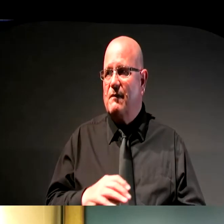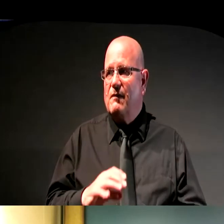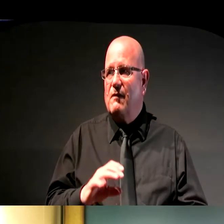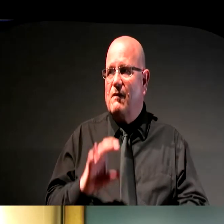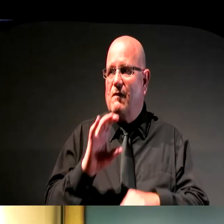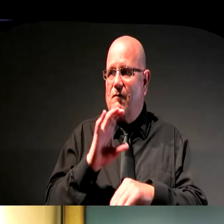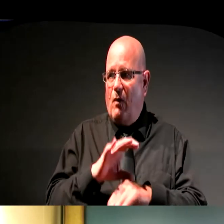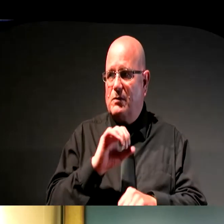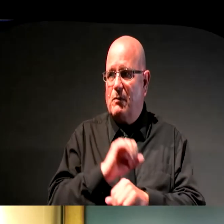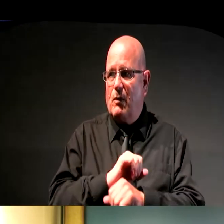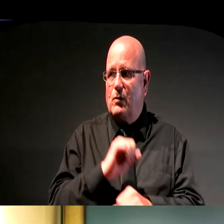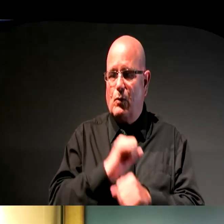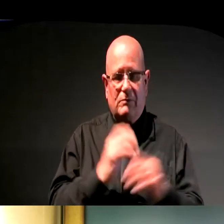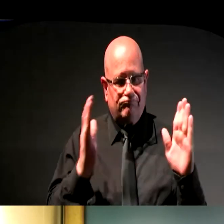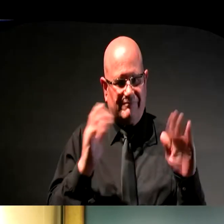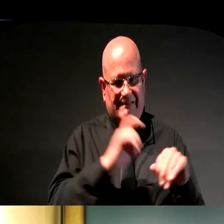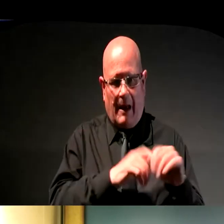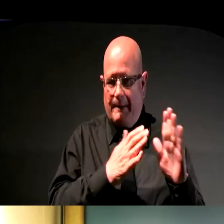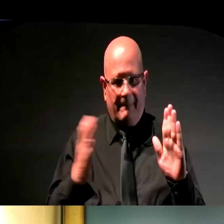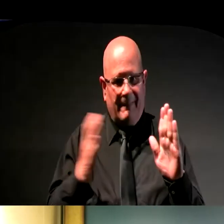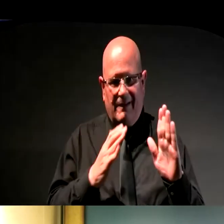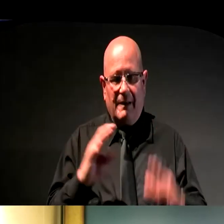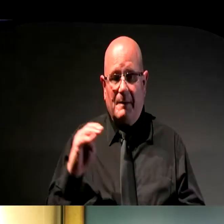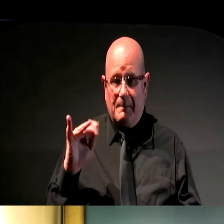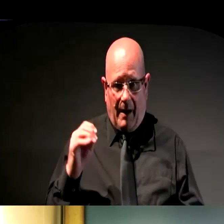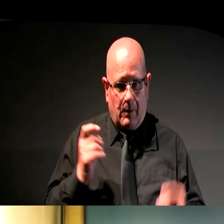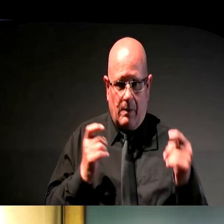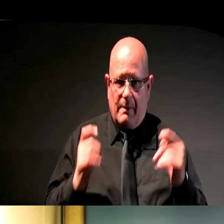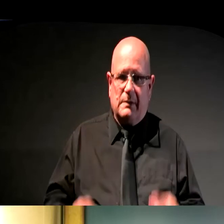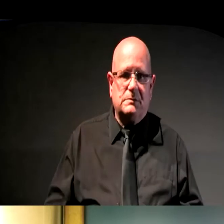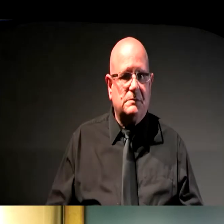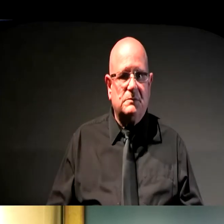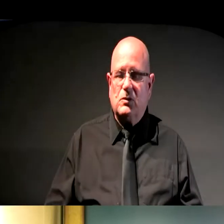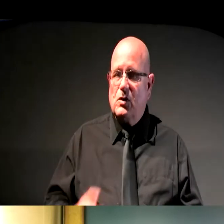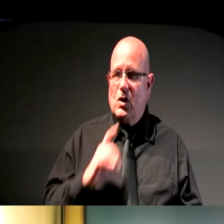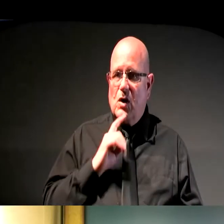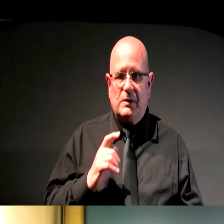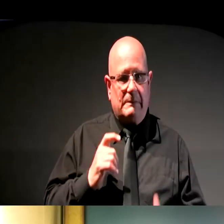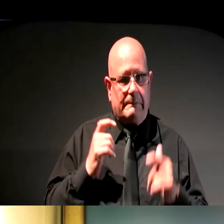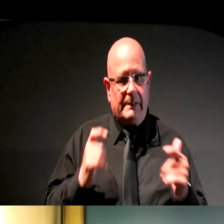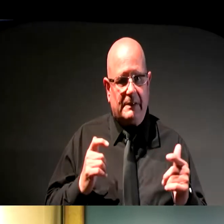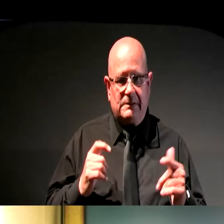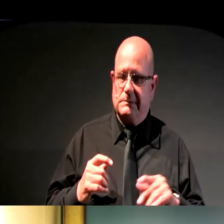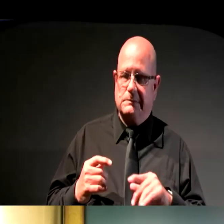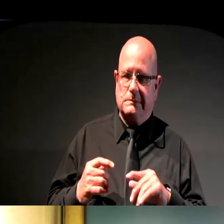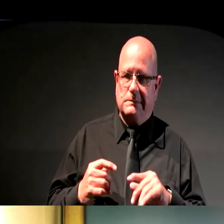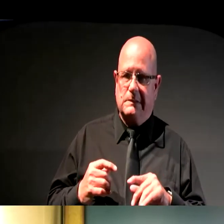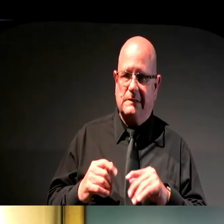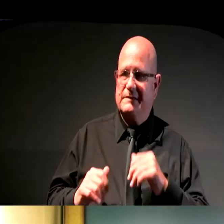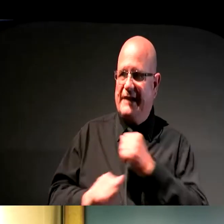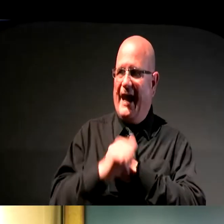get results. Micromanagers are the biggest bane of a neurodiverse person's life,